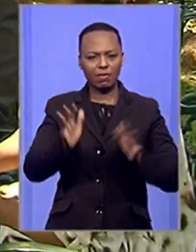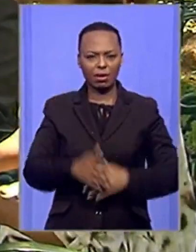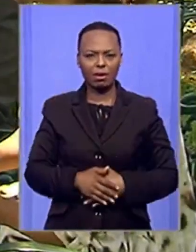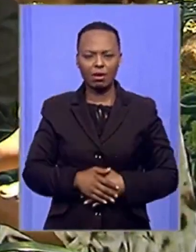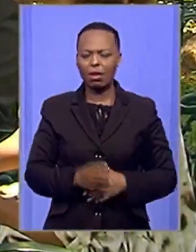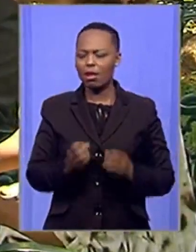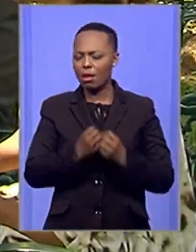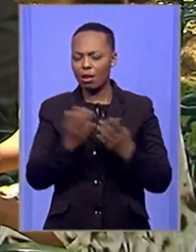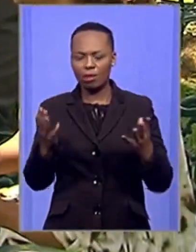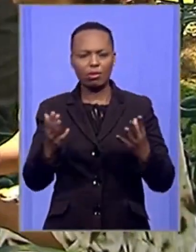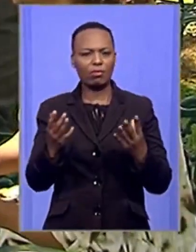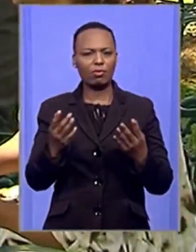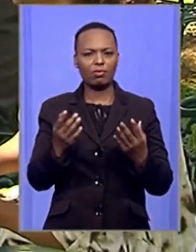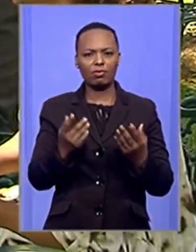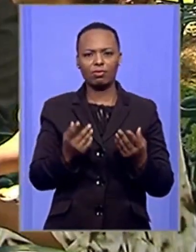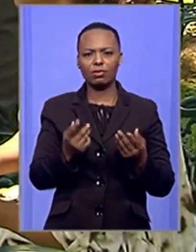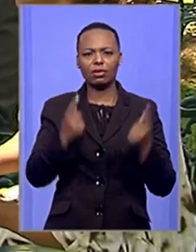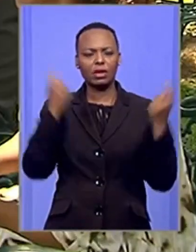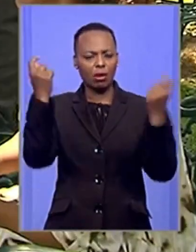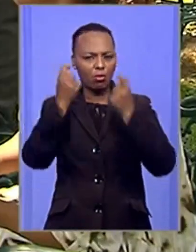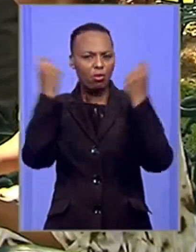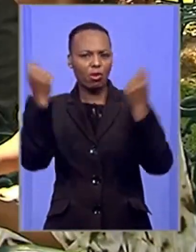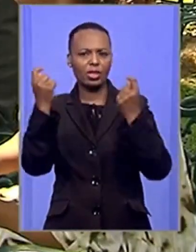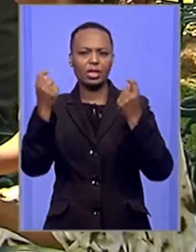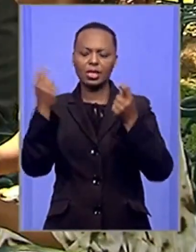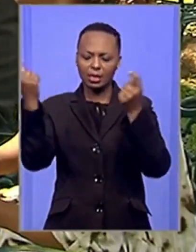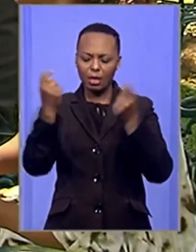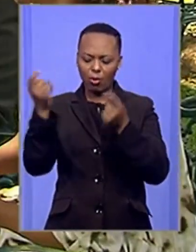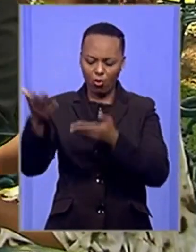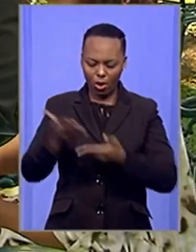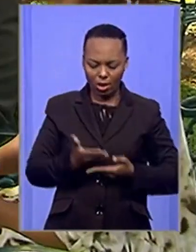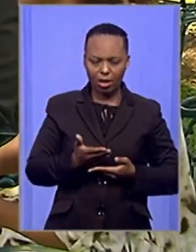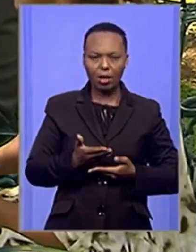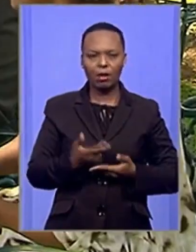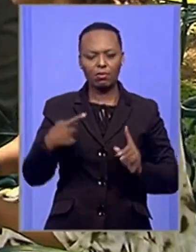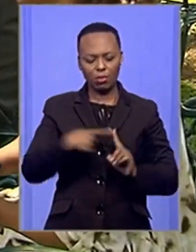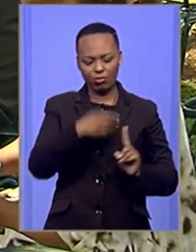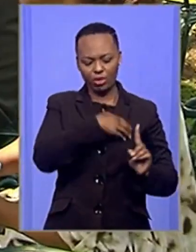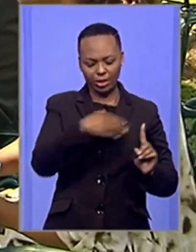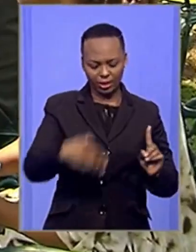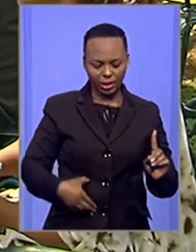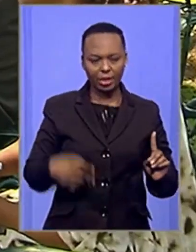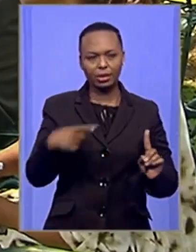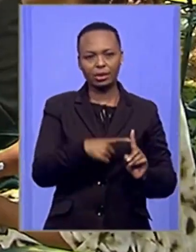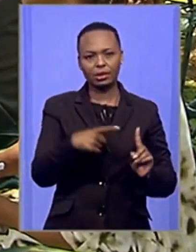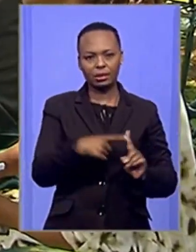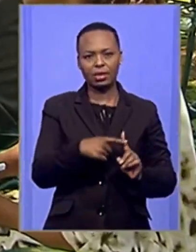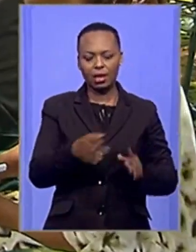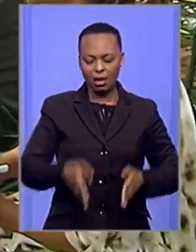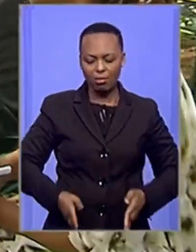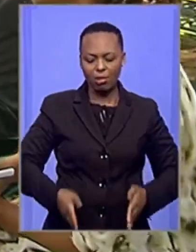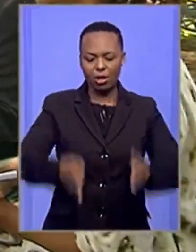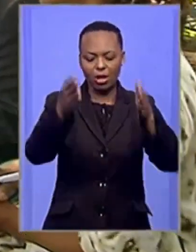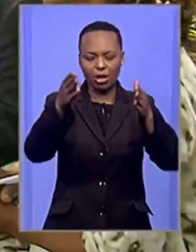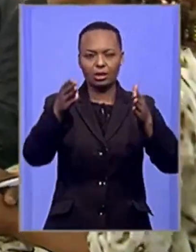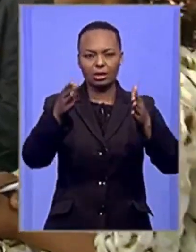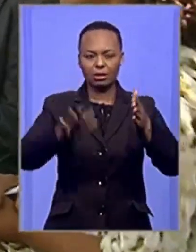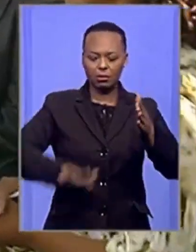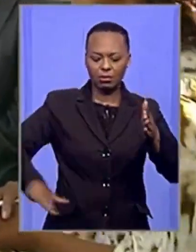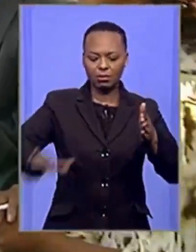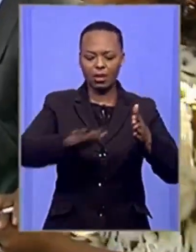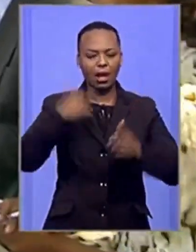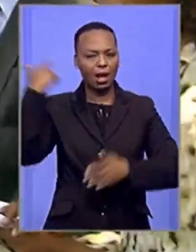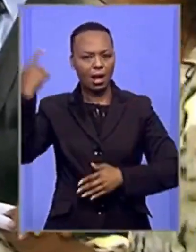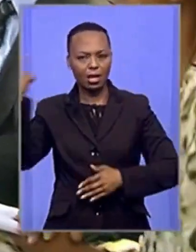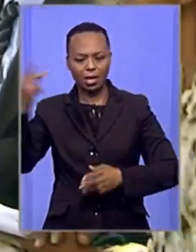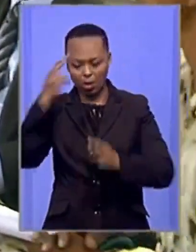ceremony. There will be a ceremonial welcome for the President on what we call Horse Guards Parade in the centre of London. He will inspect a guard of